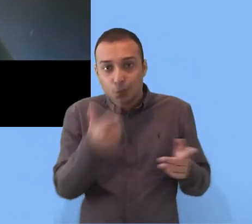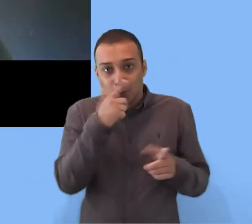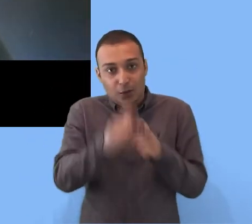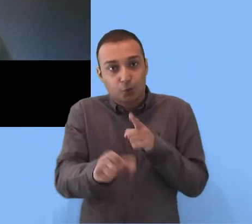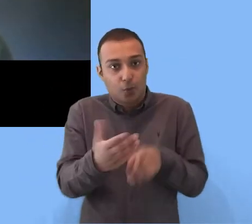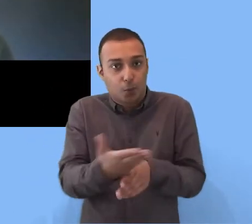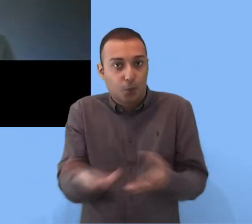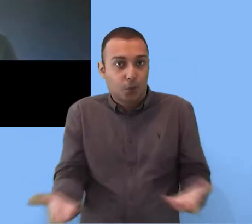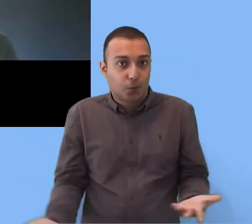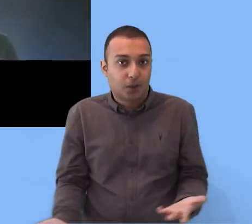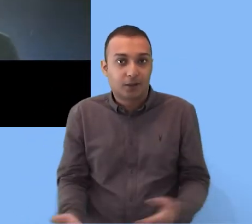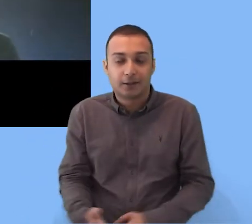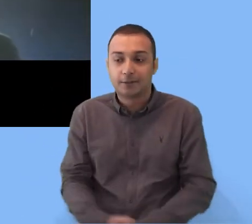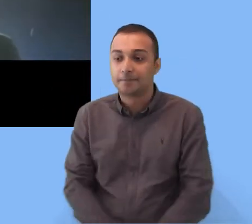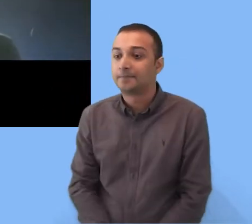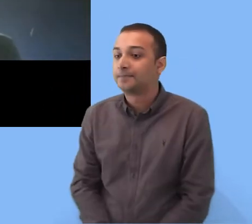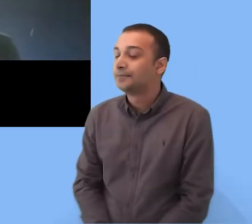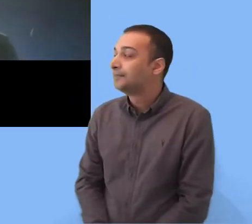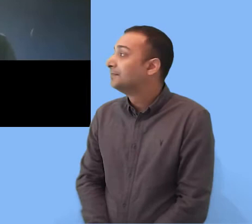Thanks so much, Jamal.